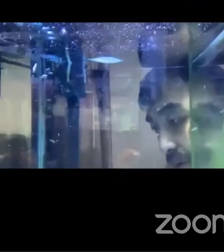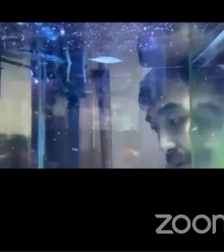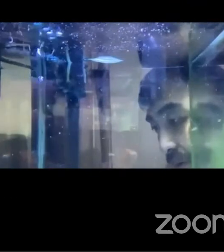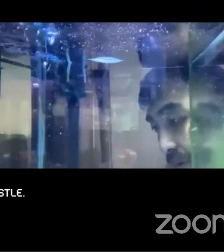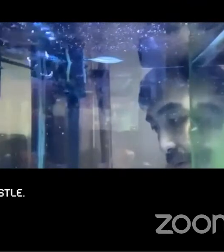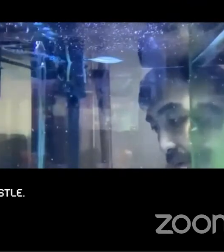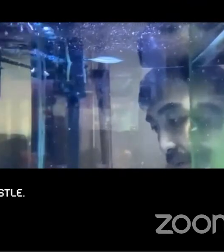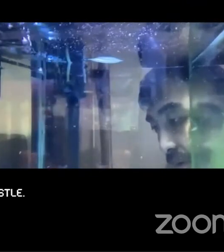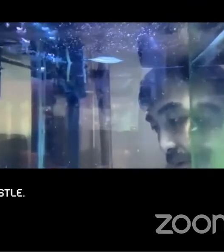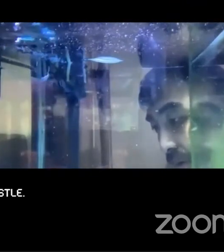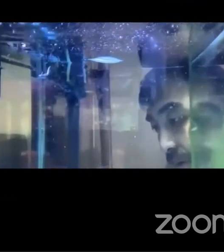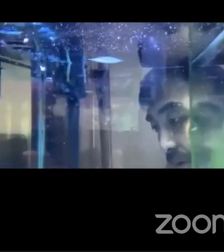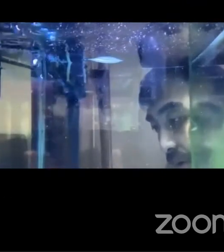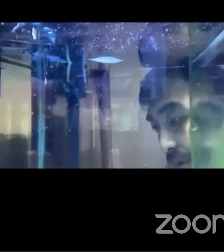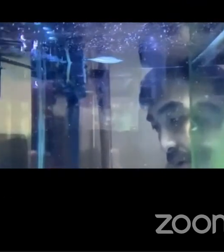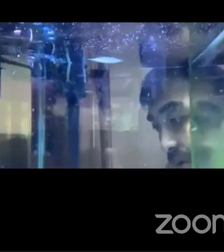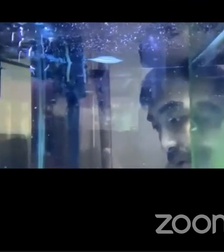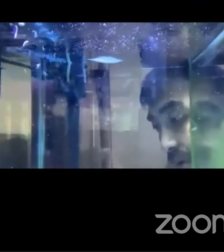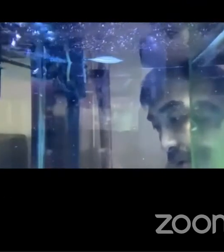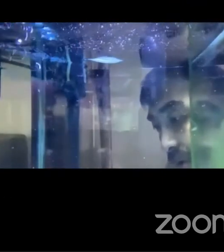They're not part the situation.